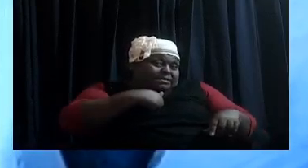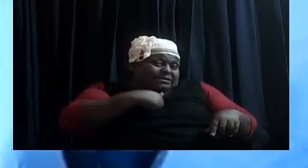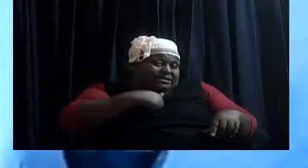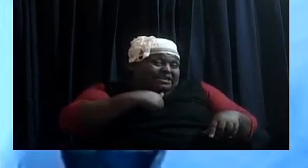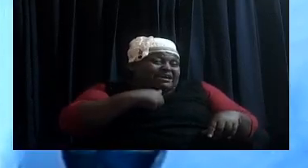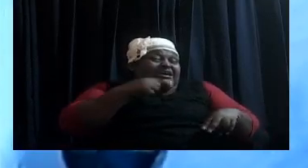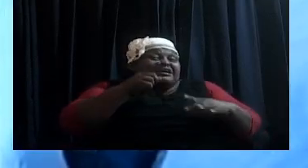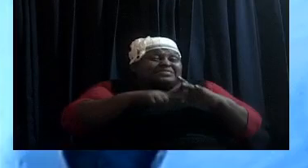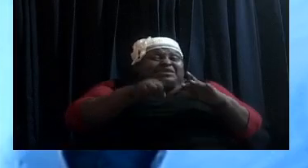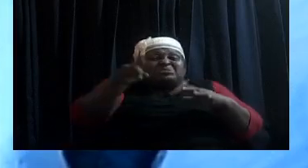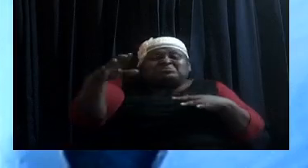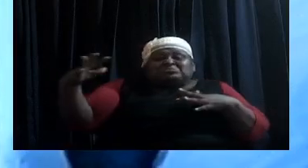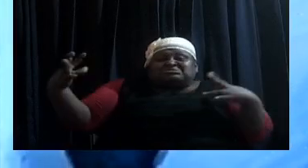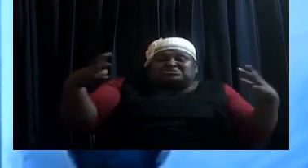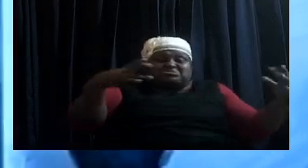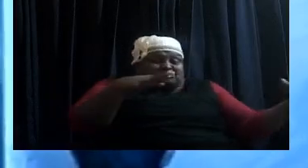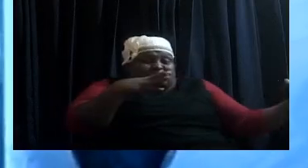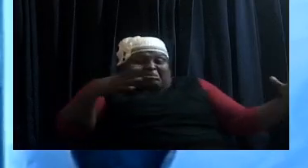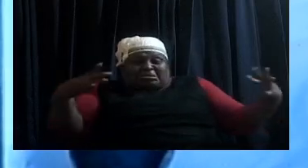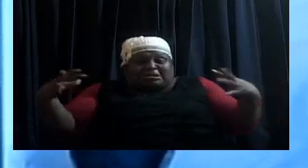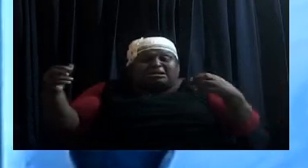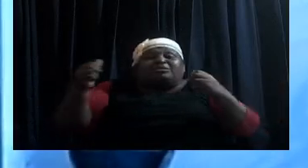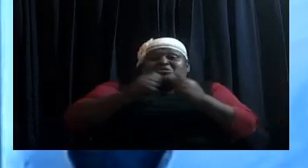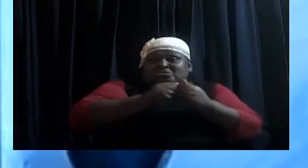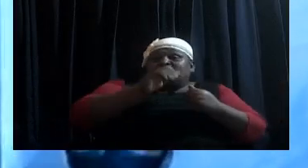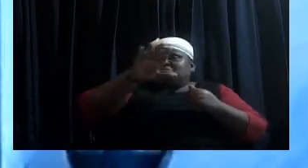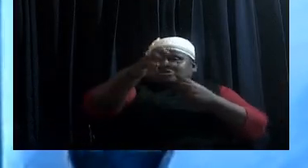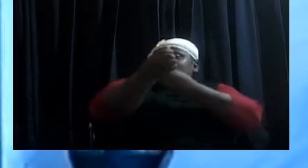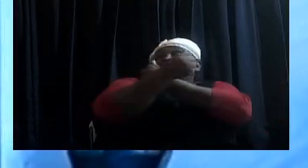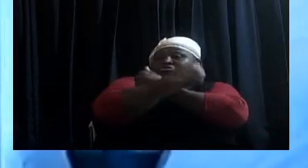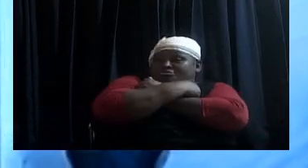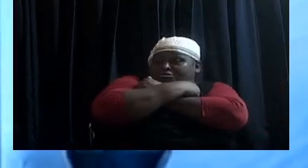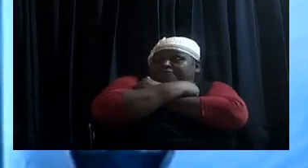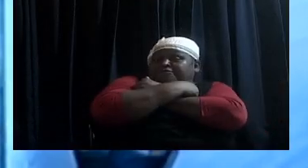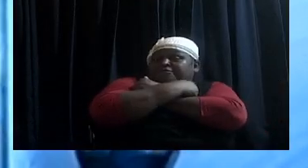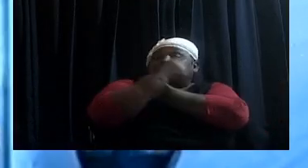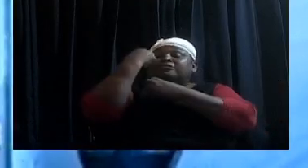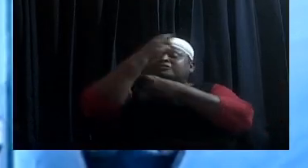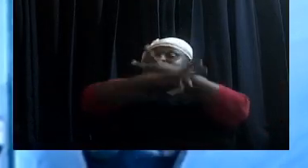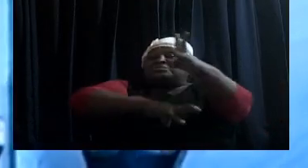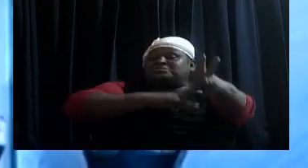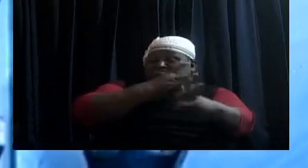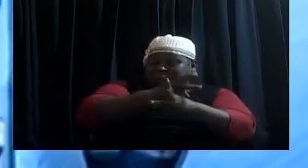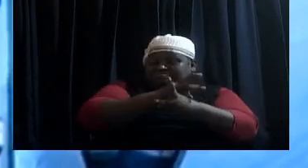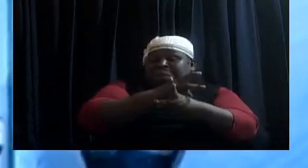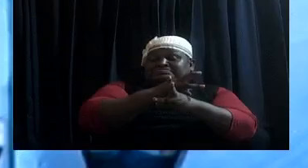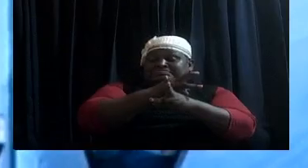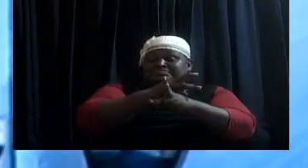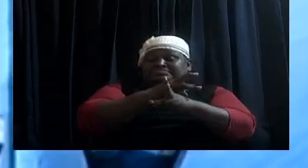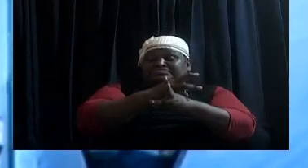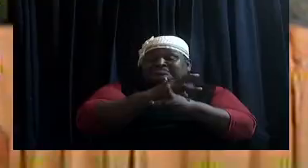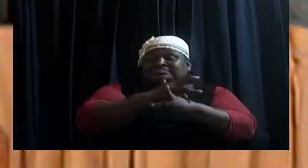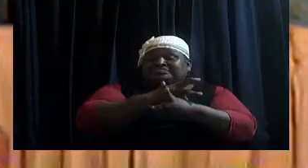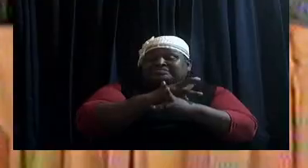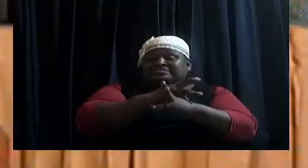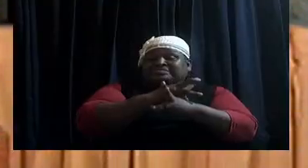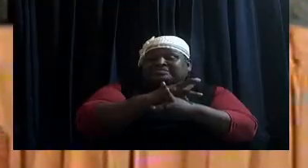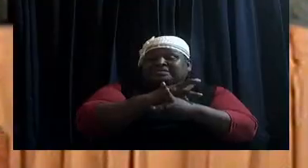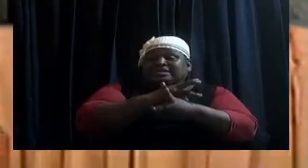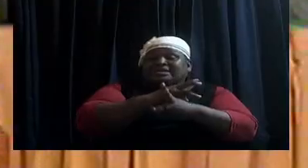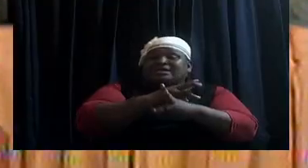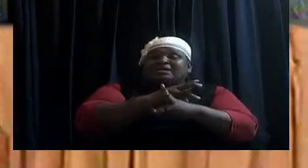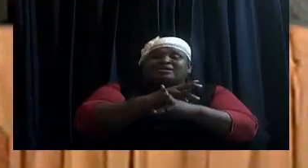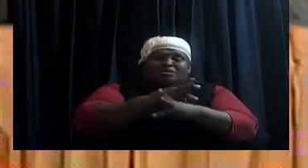have struggled with your love for the world. Come on now. Let us